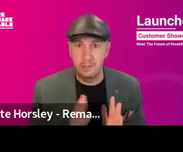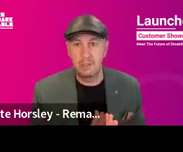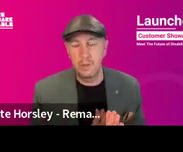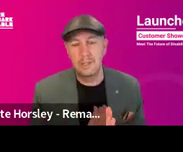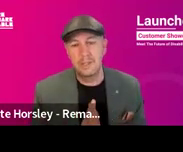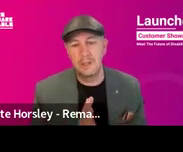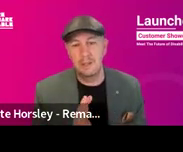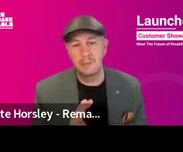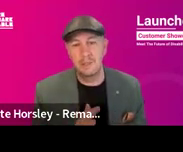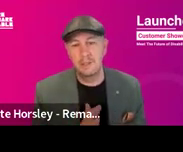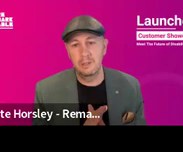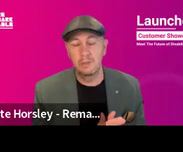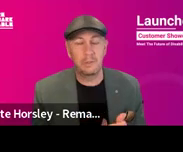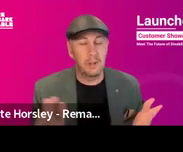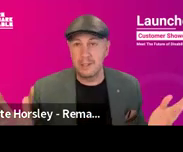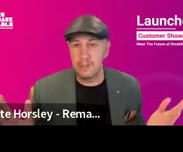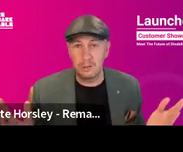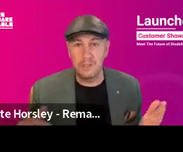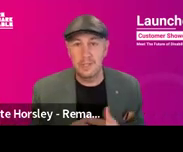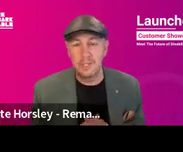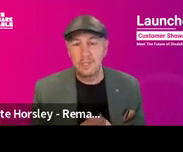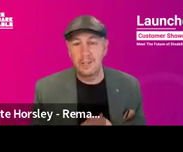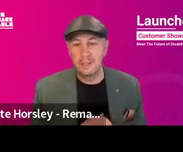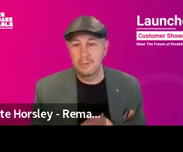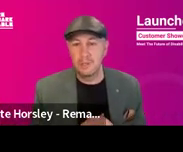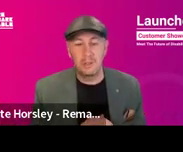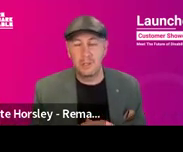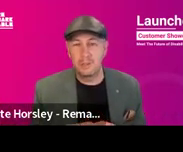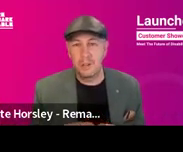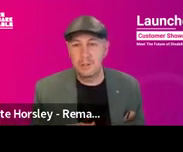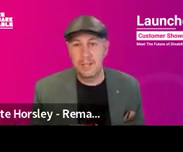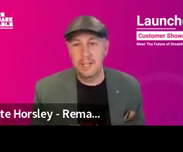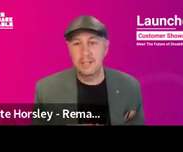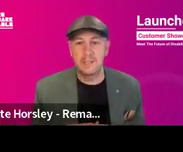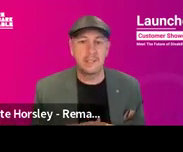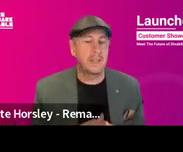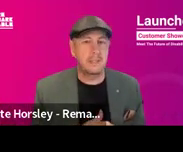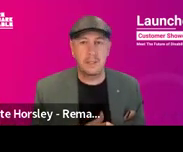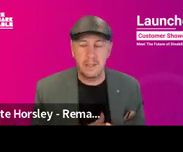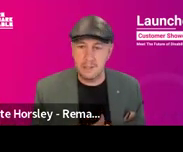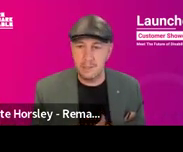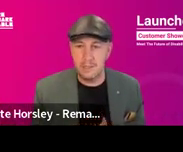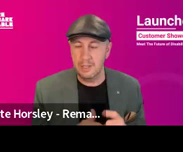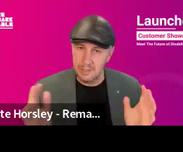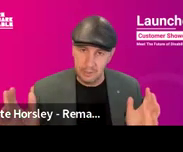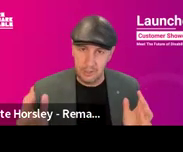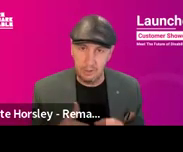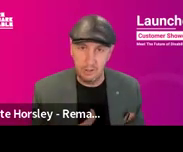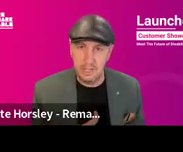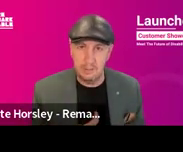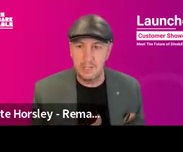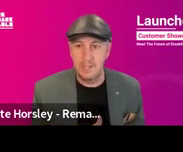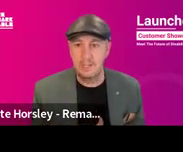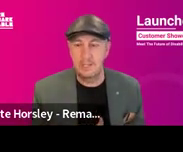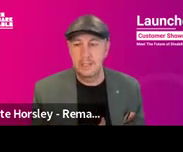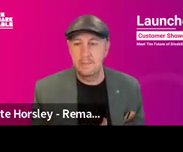over 120 startups who have created jobs. They've served over 186,000 customers. That continues to grow